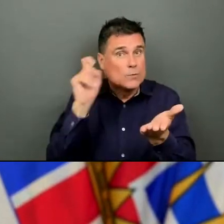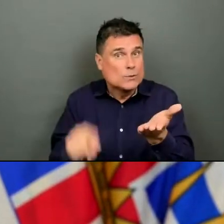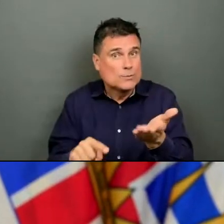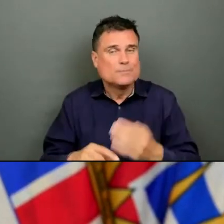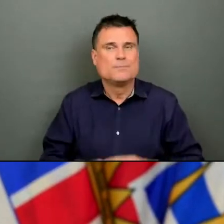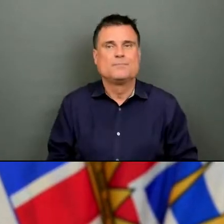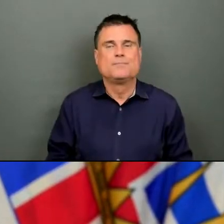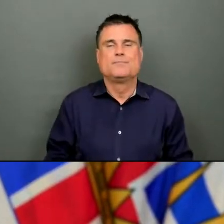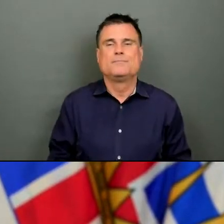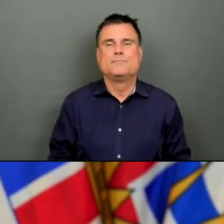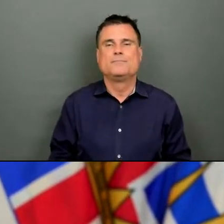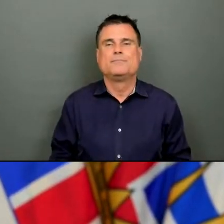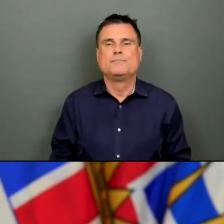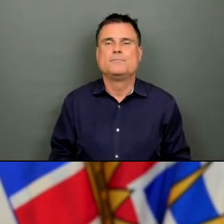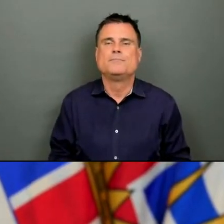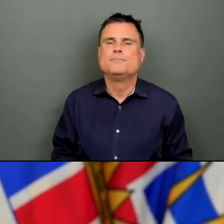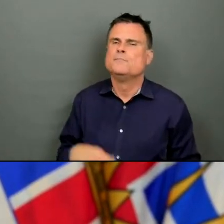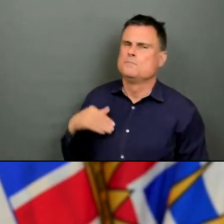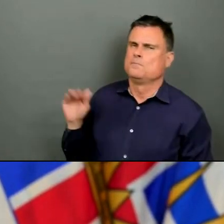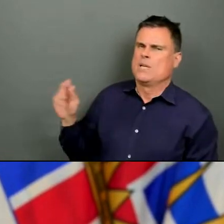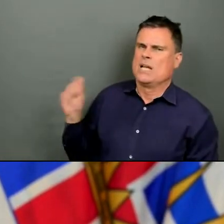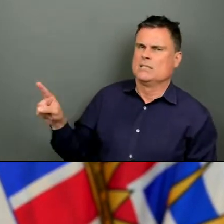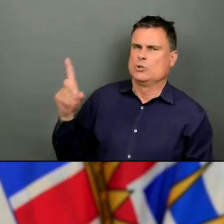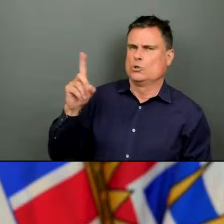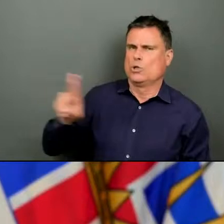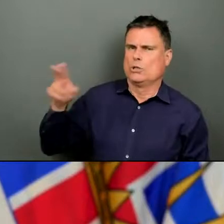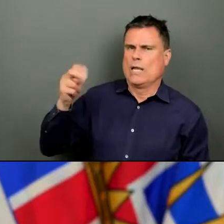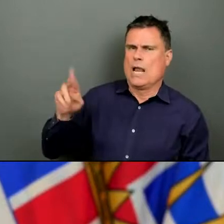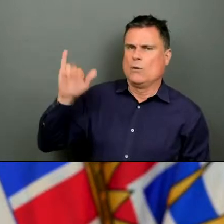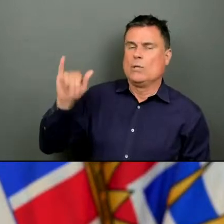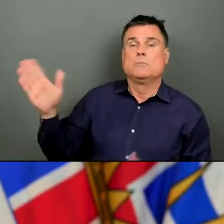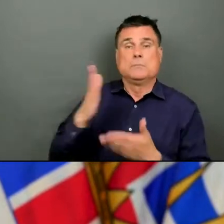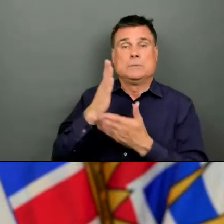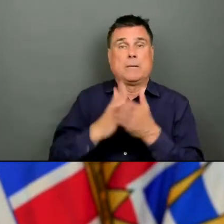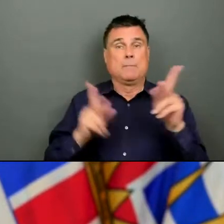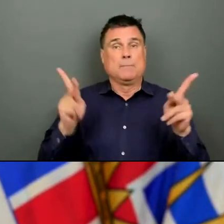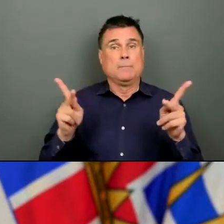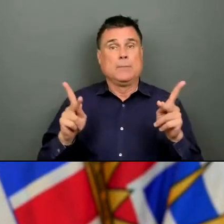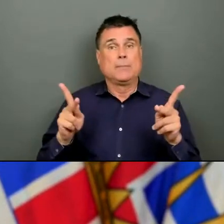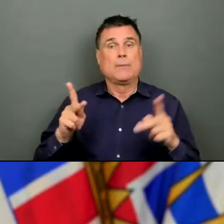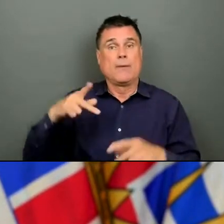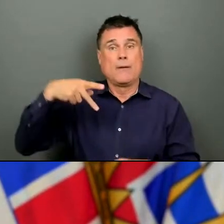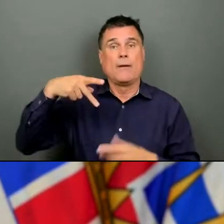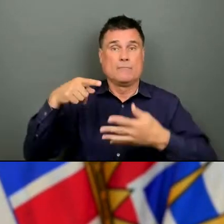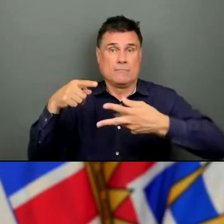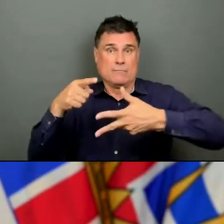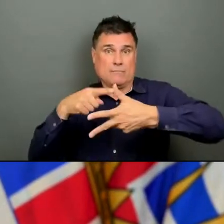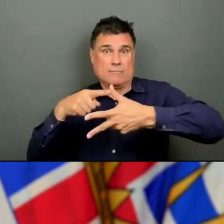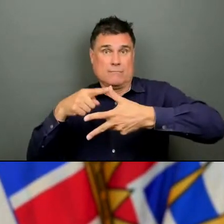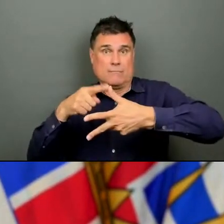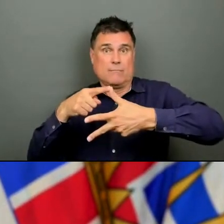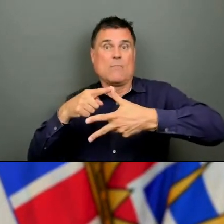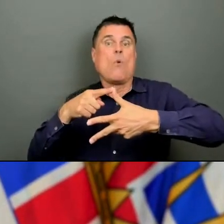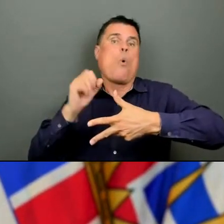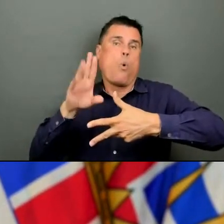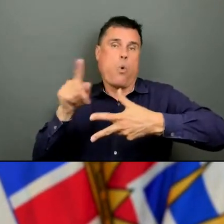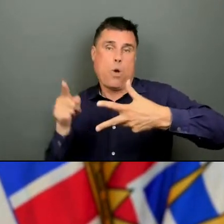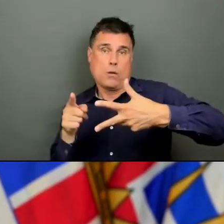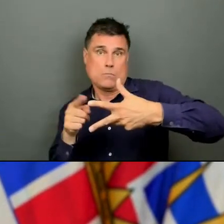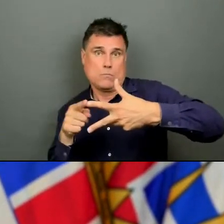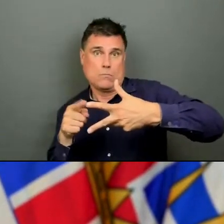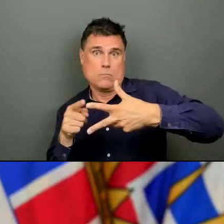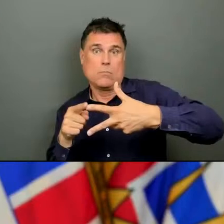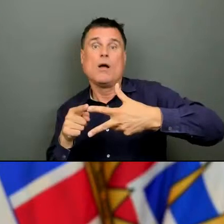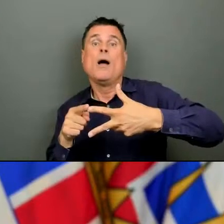Yeah, Dr. Henry, some people who got an mRNA vaccine want to get the same mRNA vaccine for their second dose.